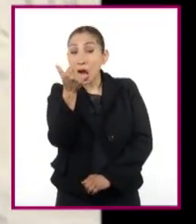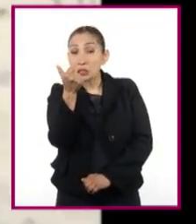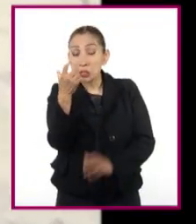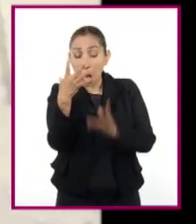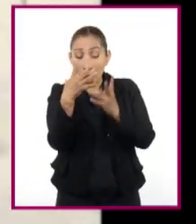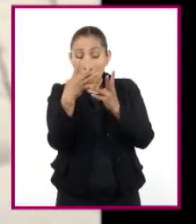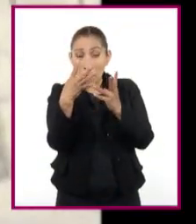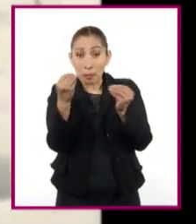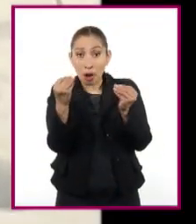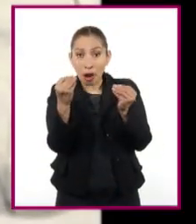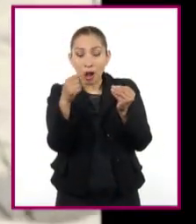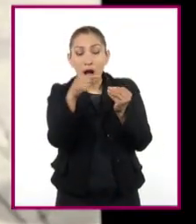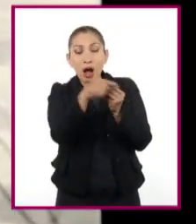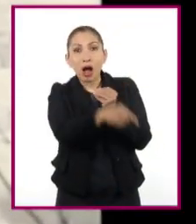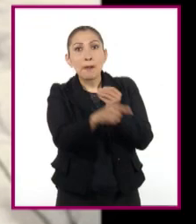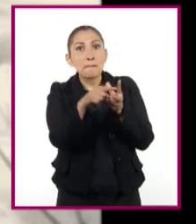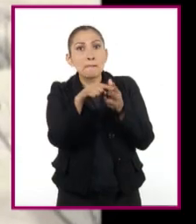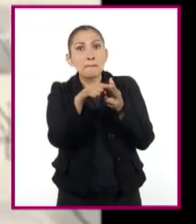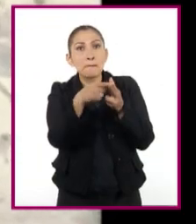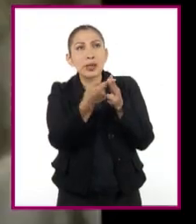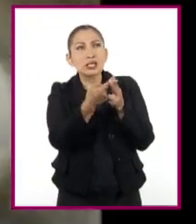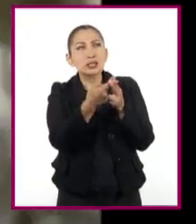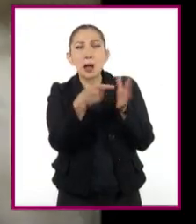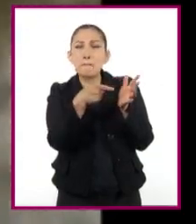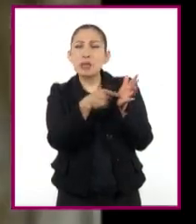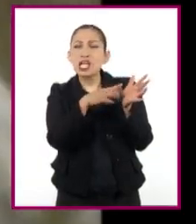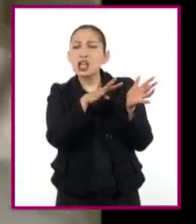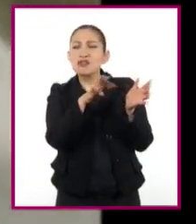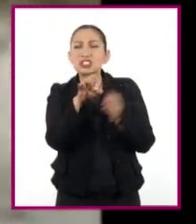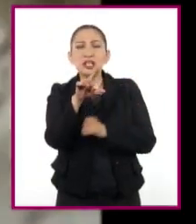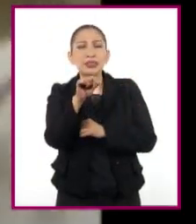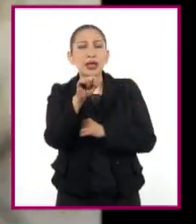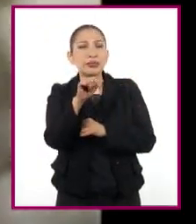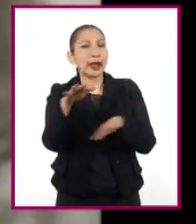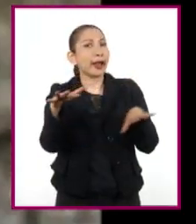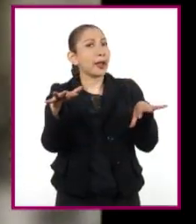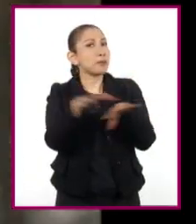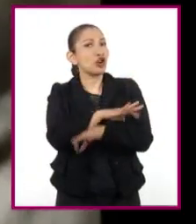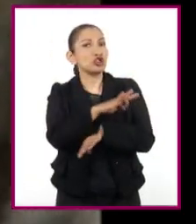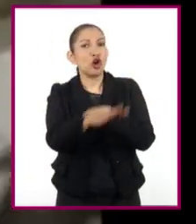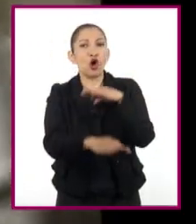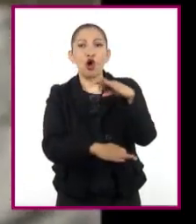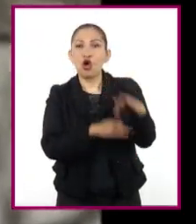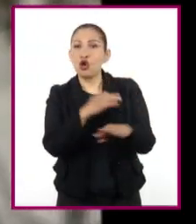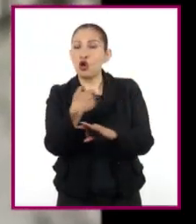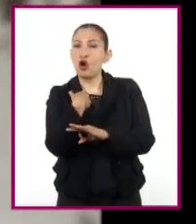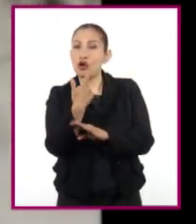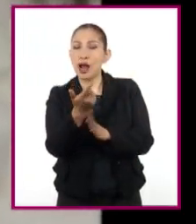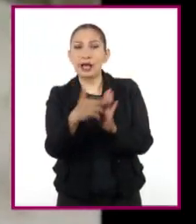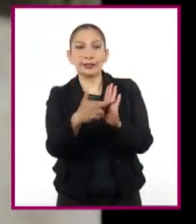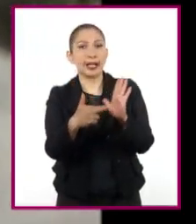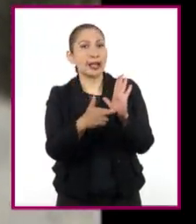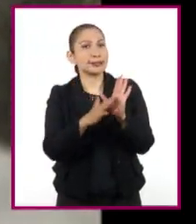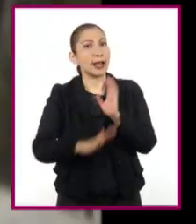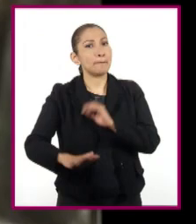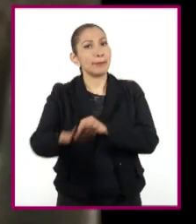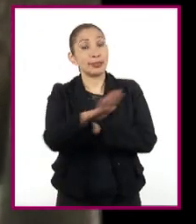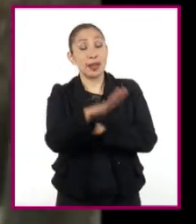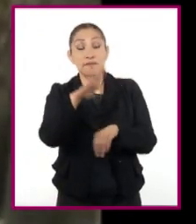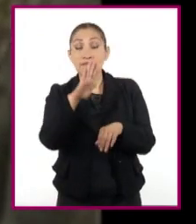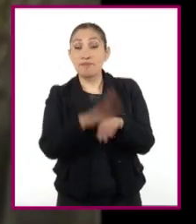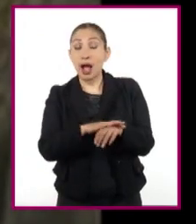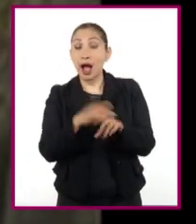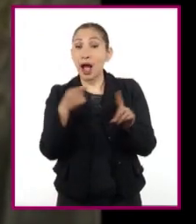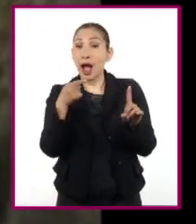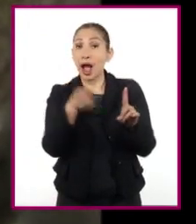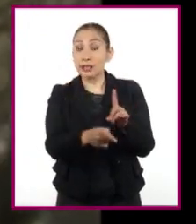de extinguirse, al comienzo de los años 70, hubo un giro inesperado en las políticas ambientales,